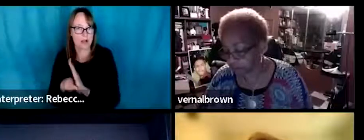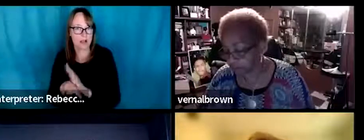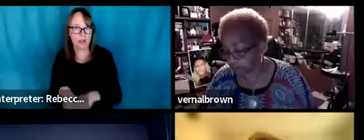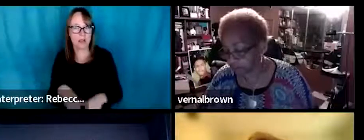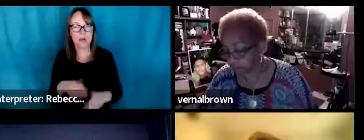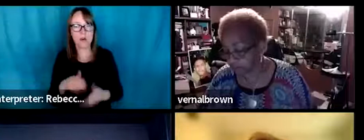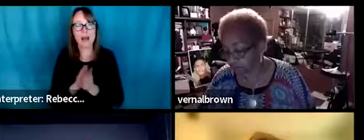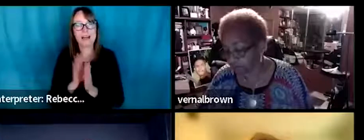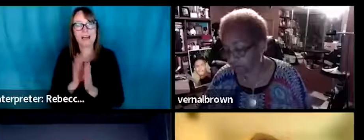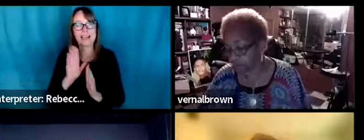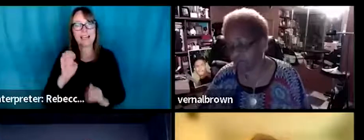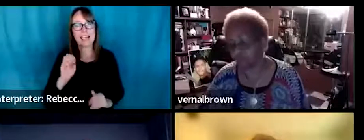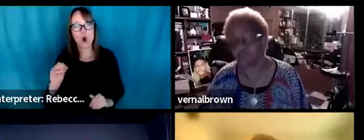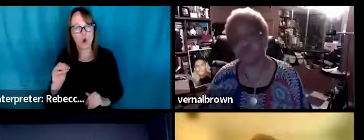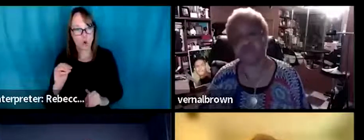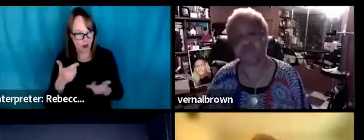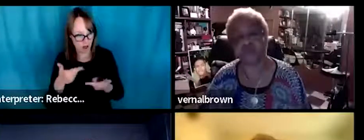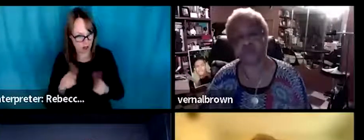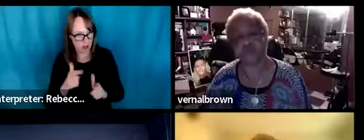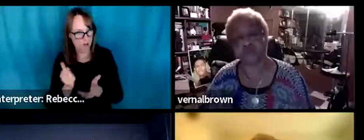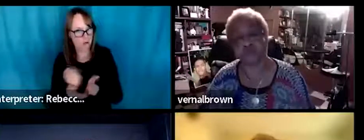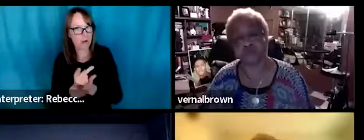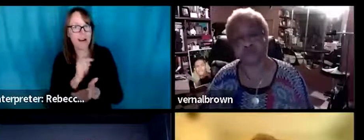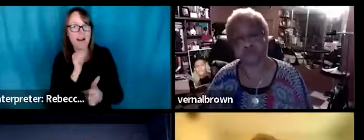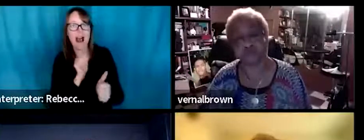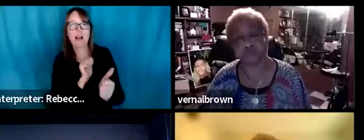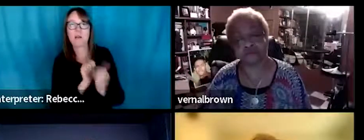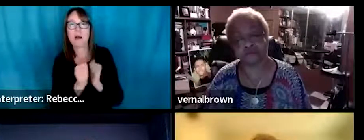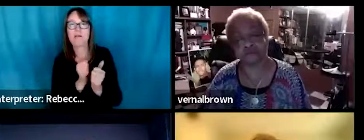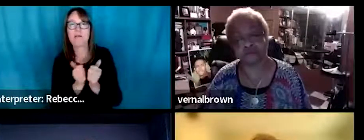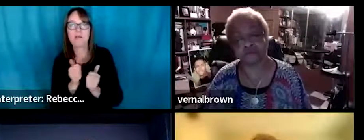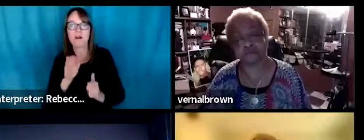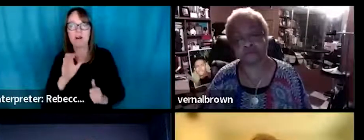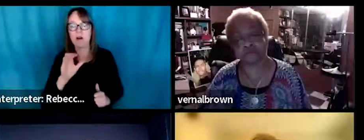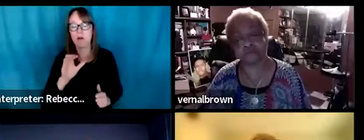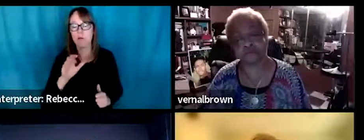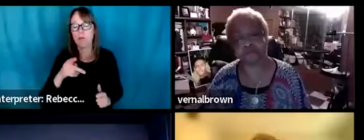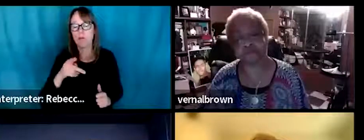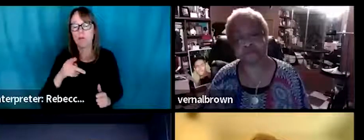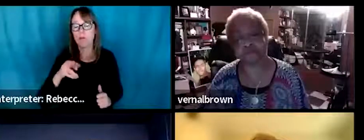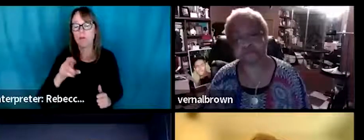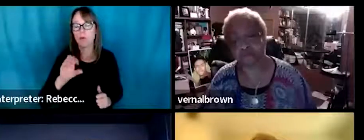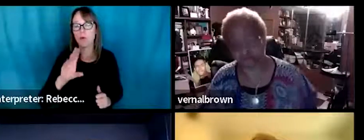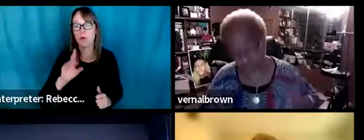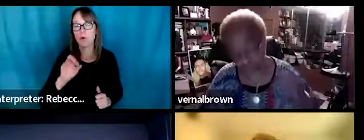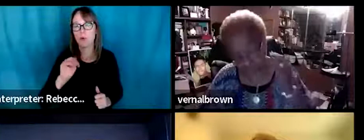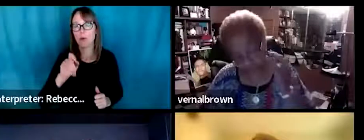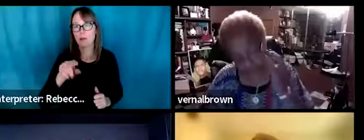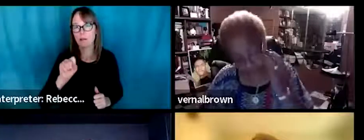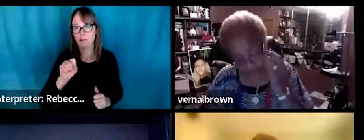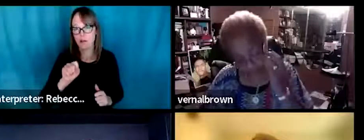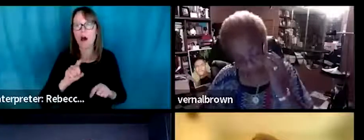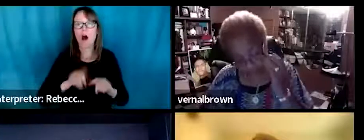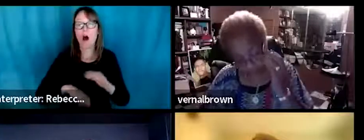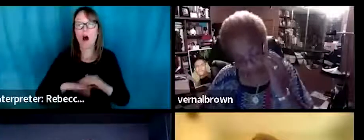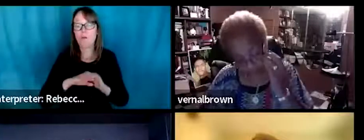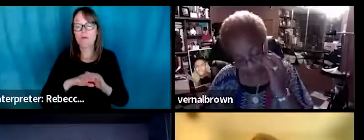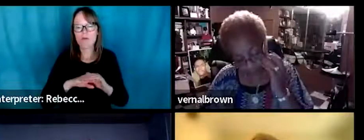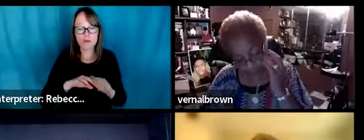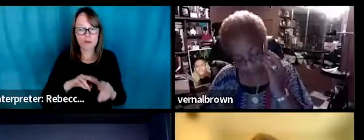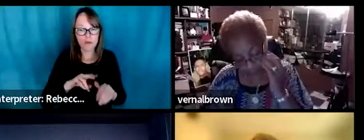to approve non-competitive procurements of up to $200,000 and competitive negotiation procurements of up to